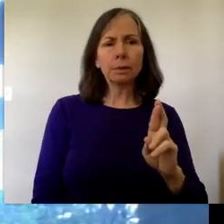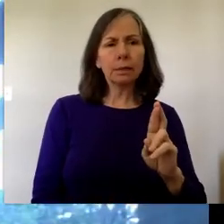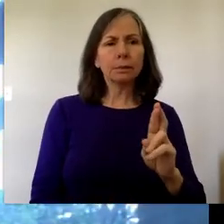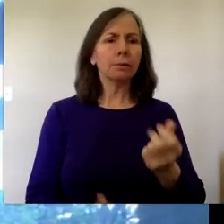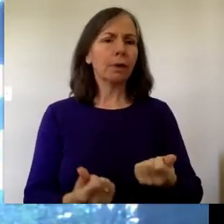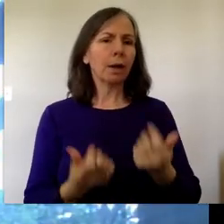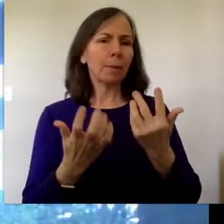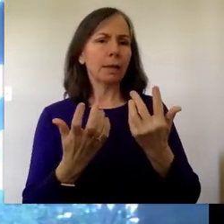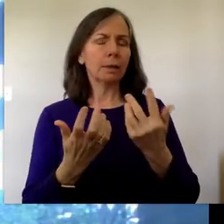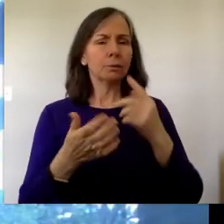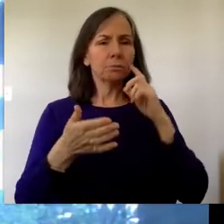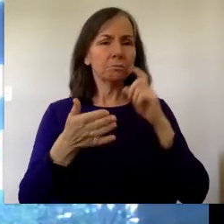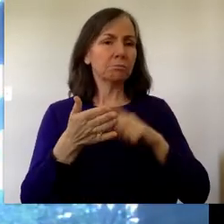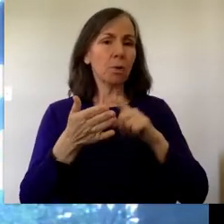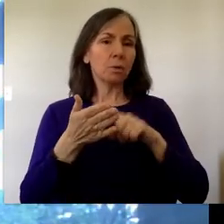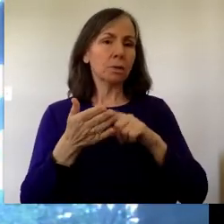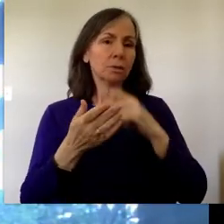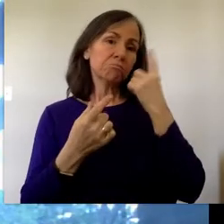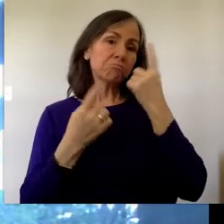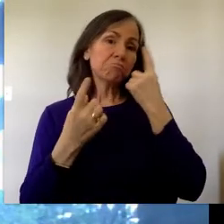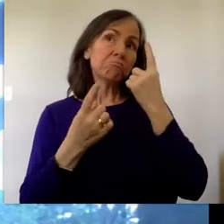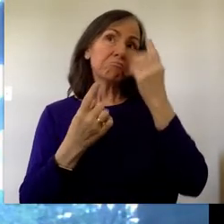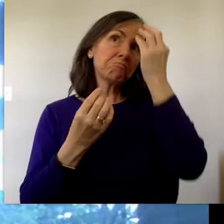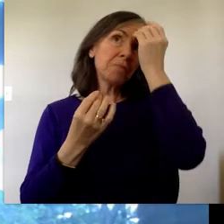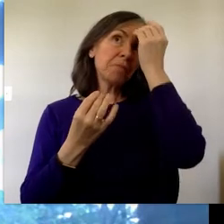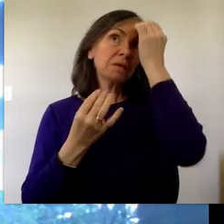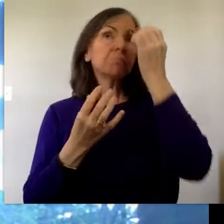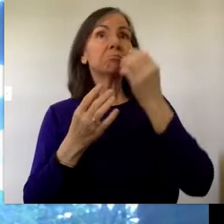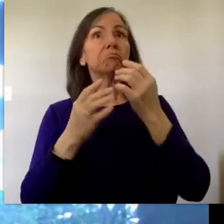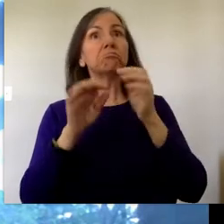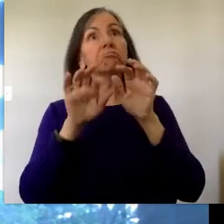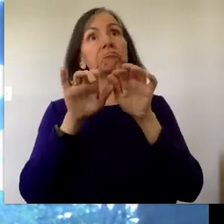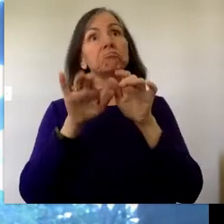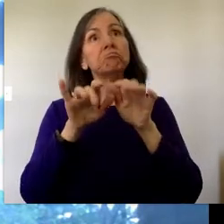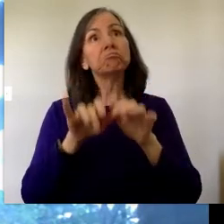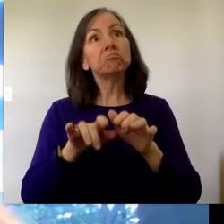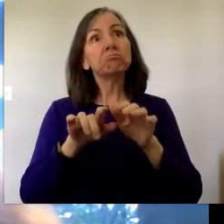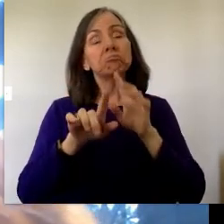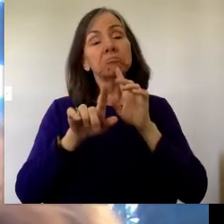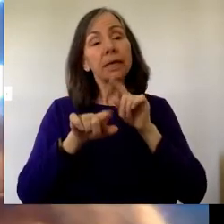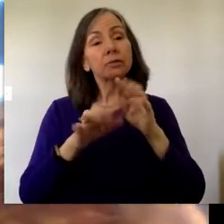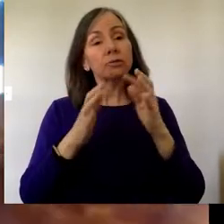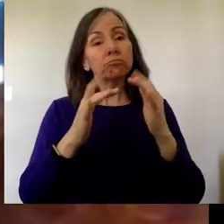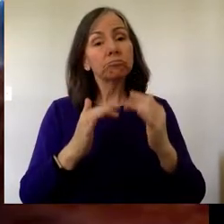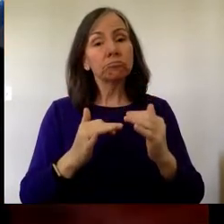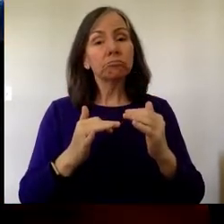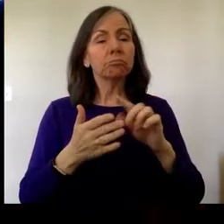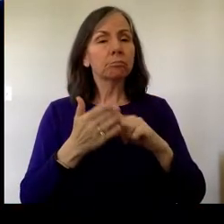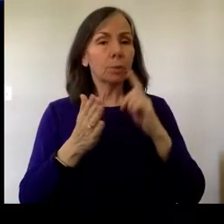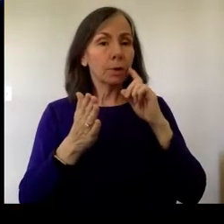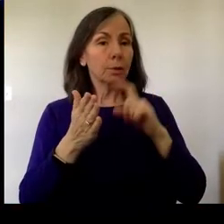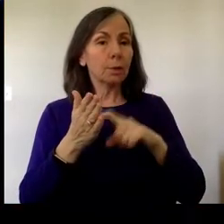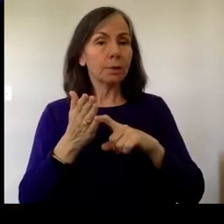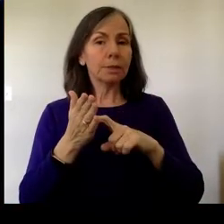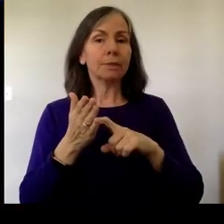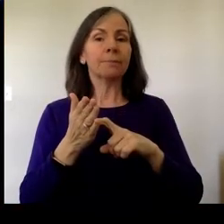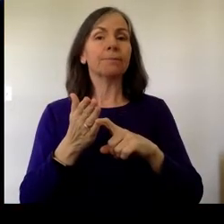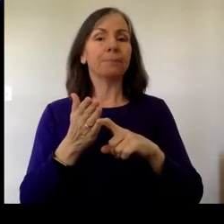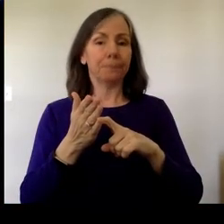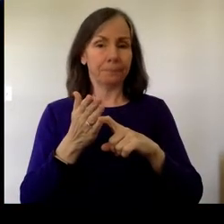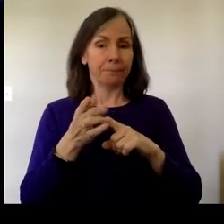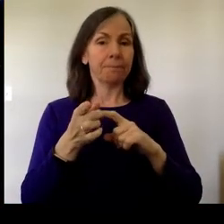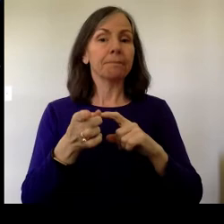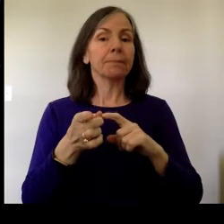some noticings. Just what do you notice about them? Okay. So then you'll do a